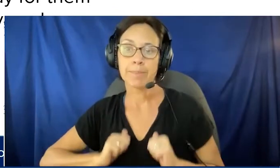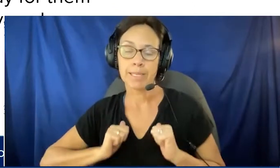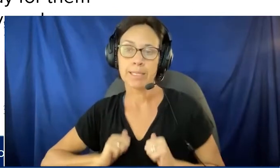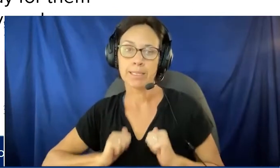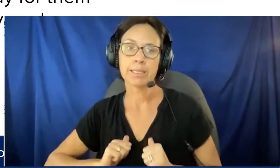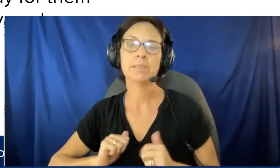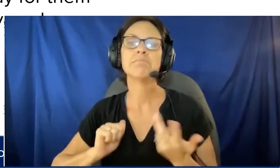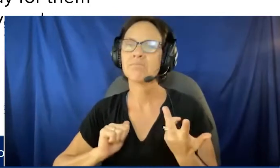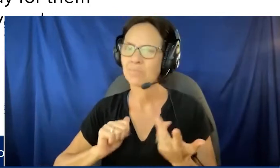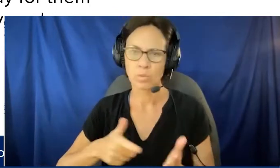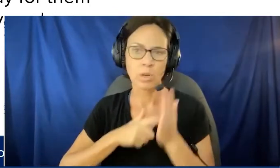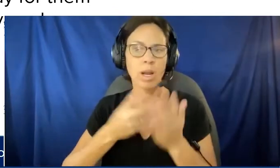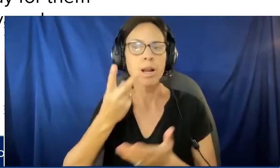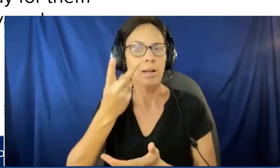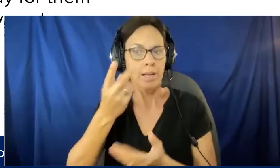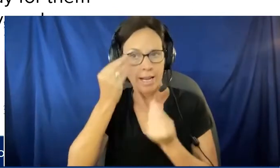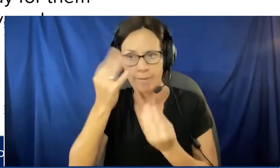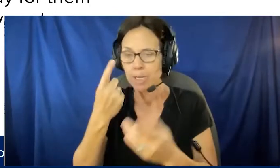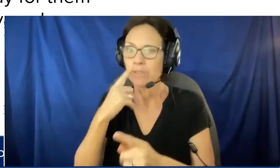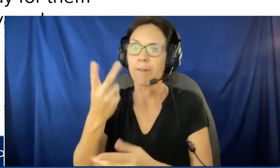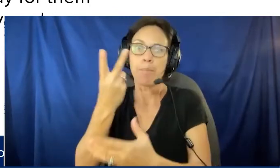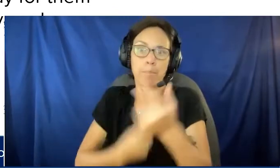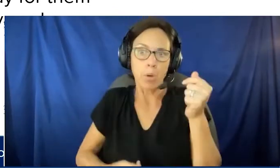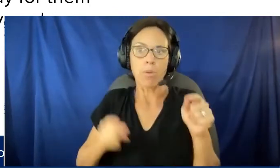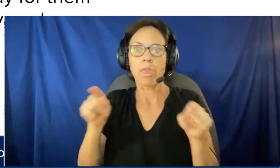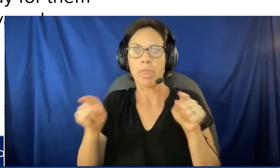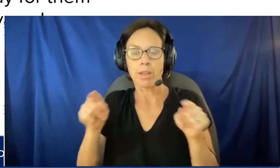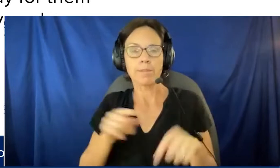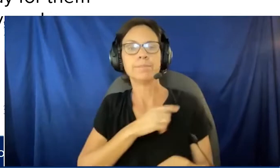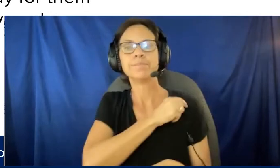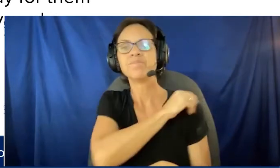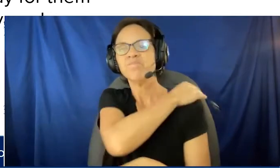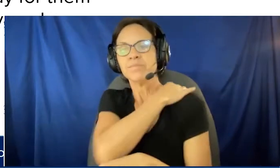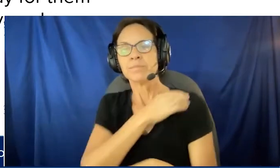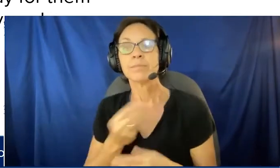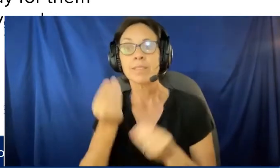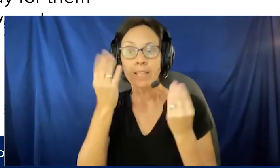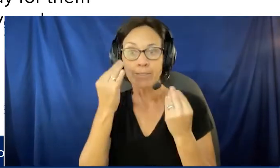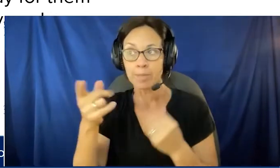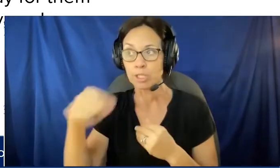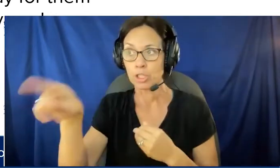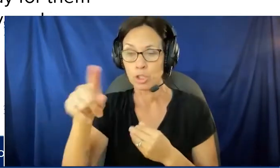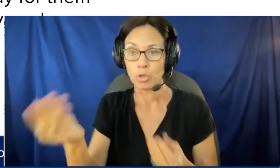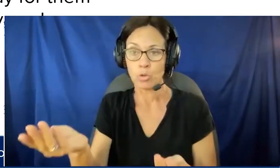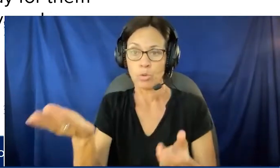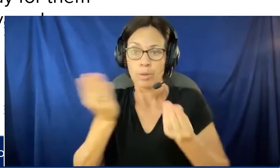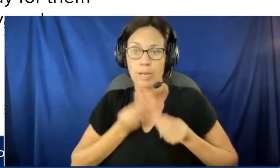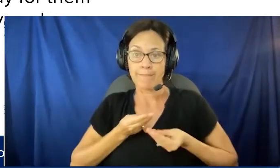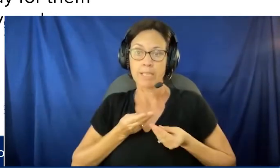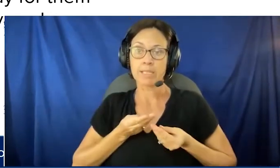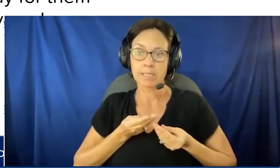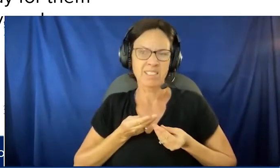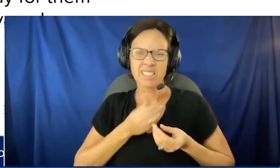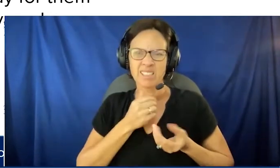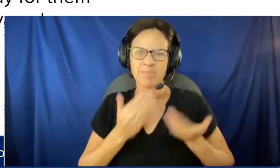about both of those conditions. If the information that you provide us is not sufficient